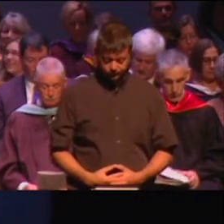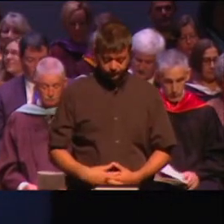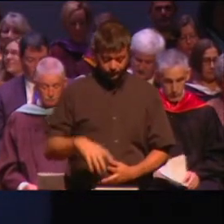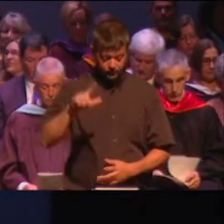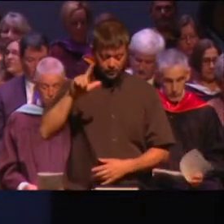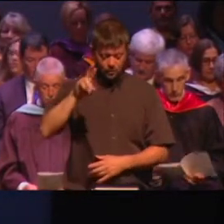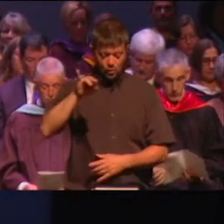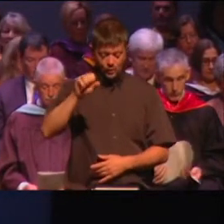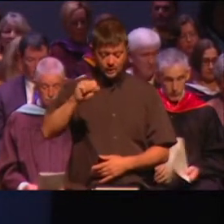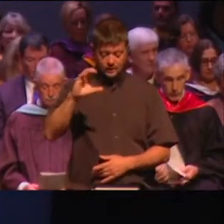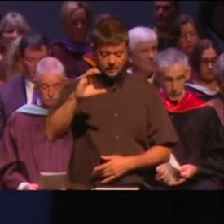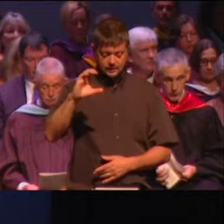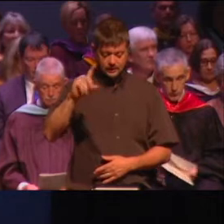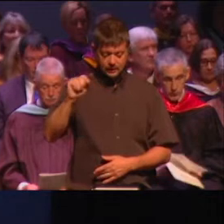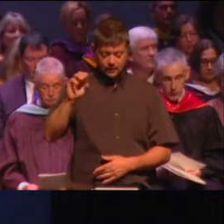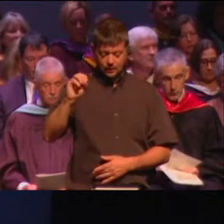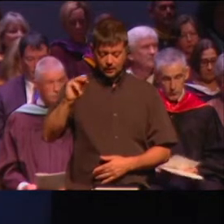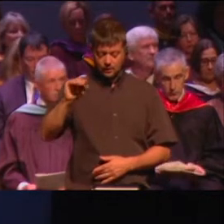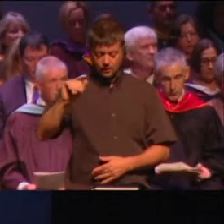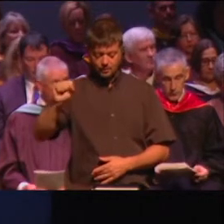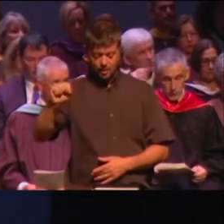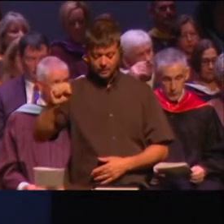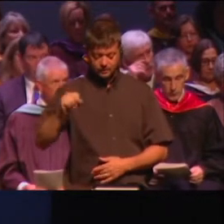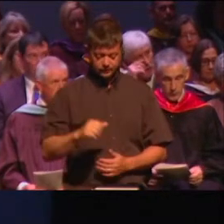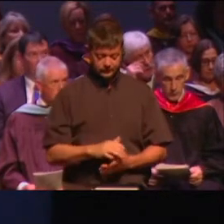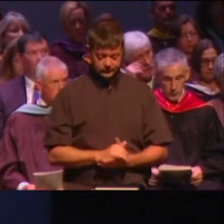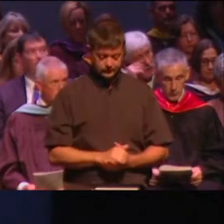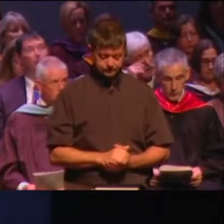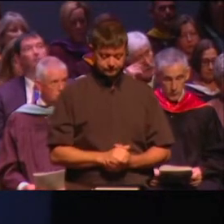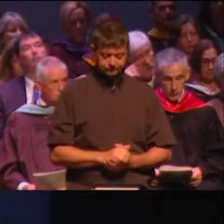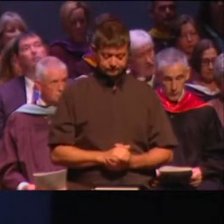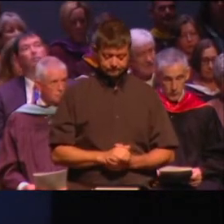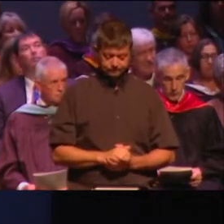Luis C. Tomas.